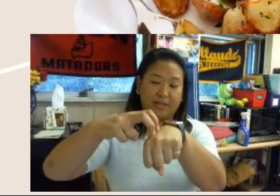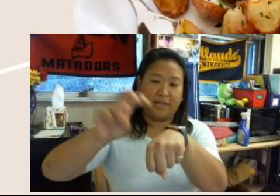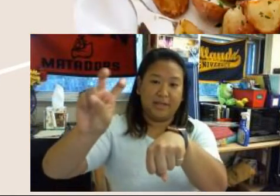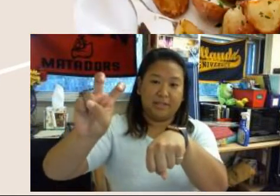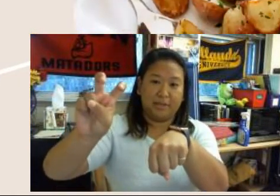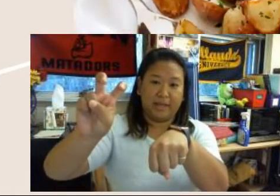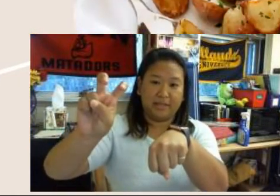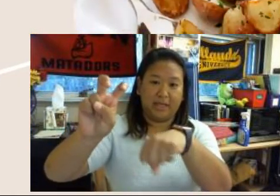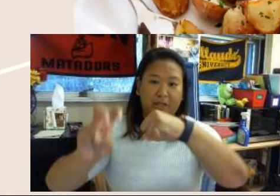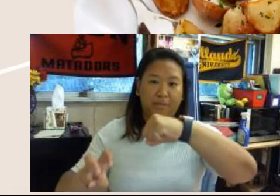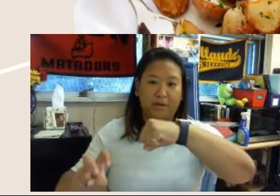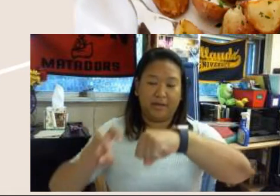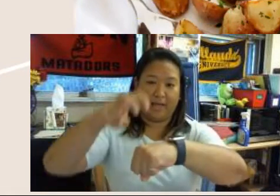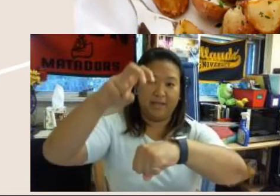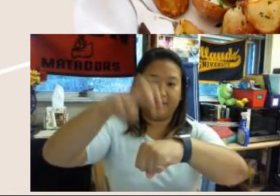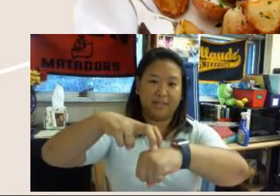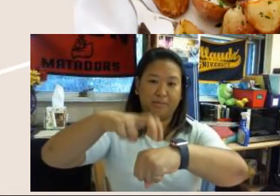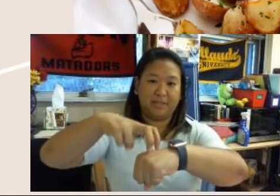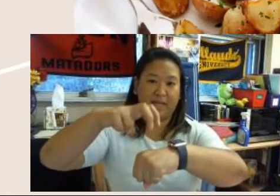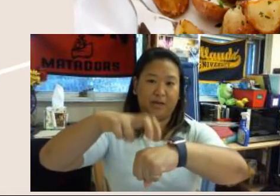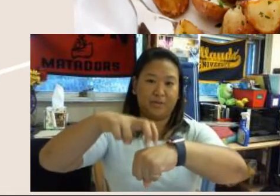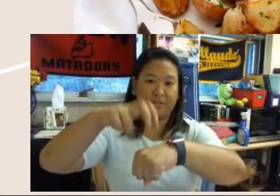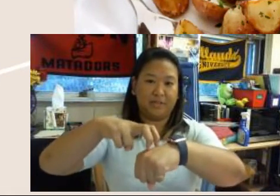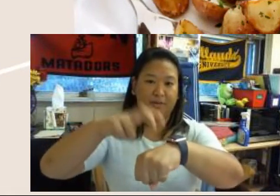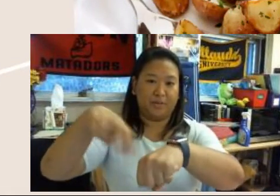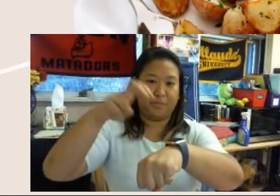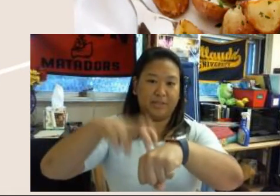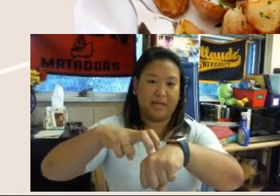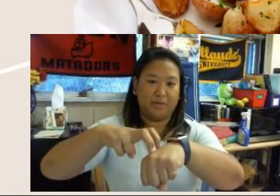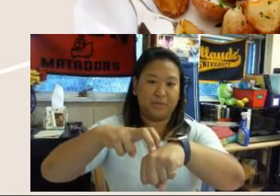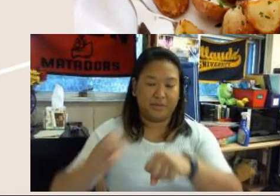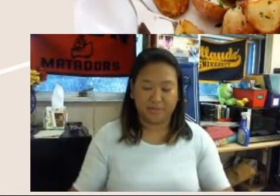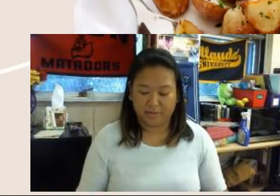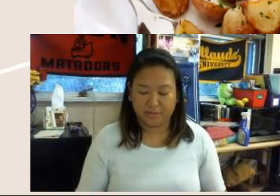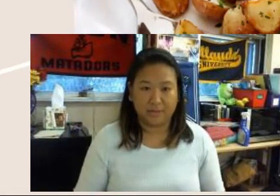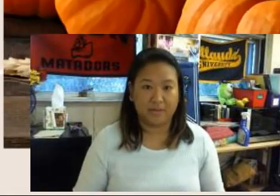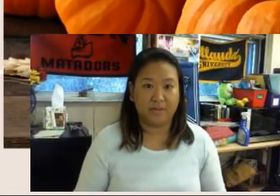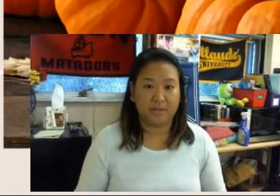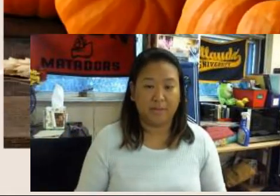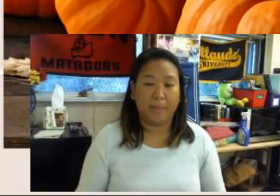Potatoes, double X hand shape on an S, potatoes, potatoes.